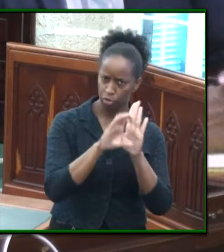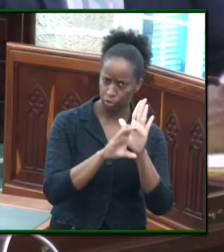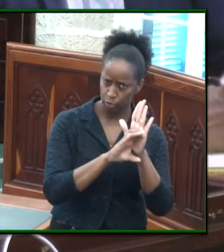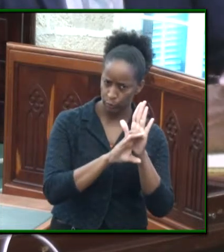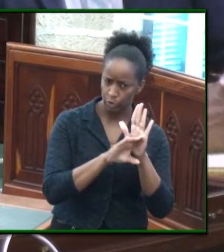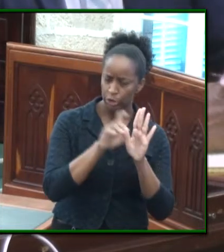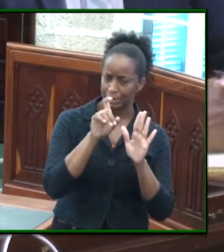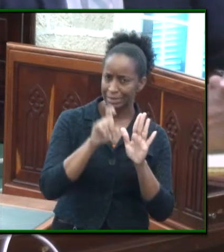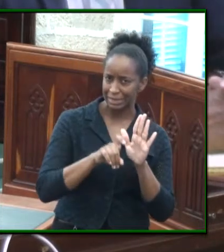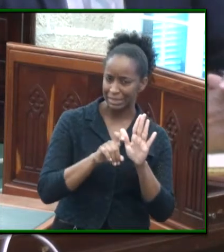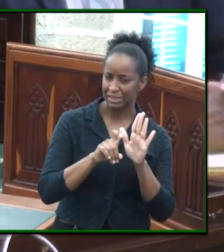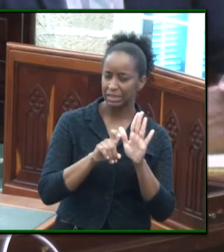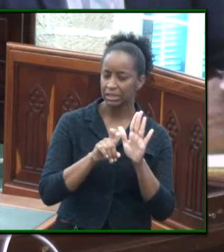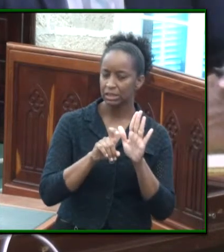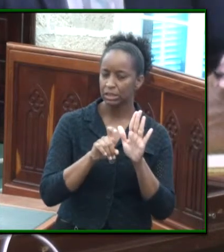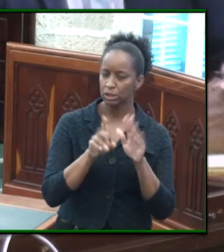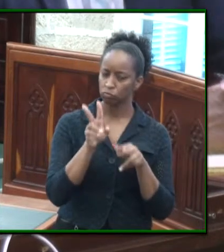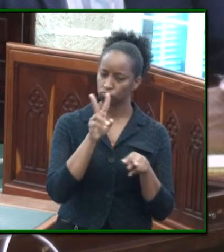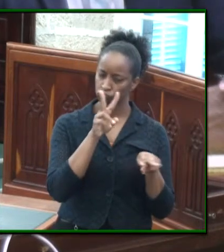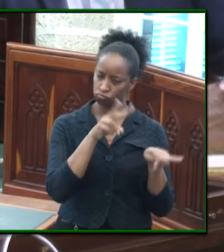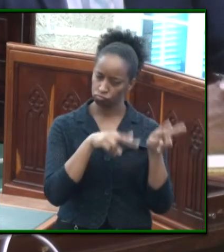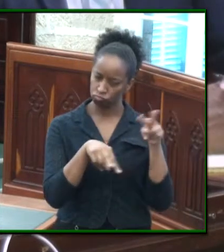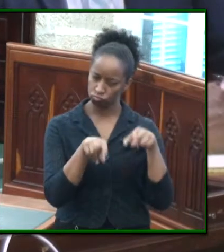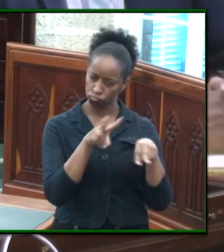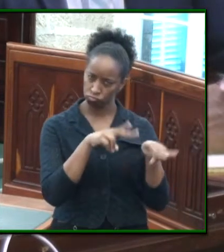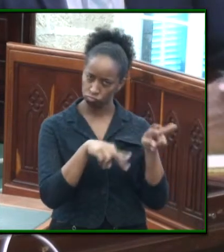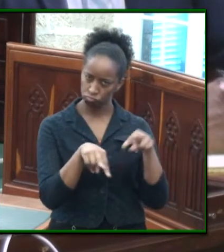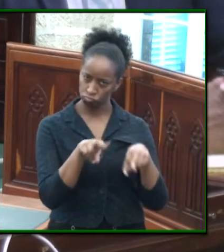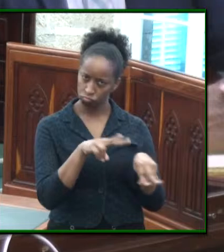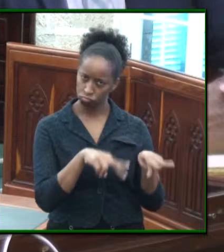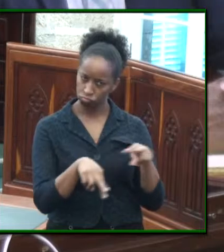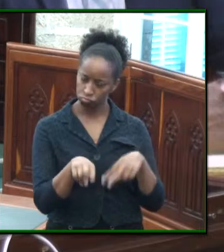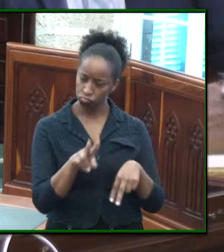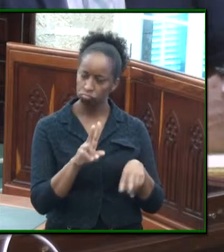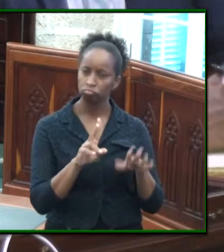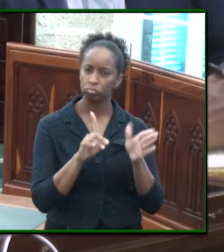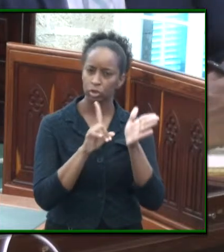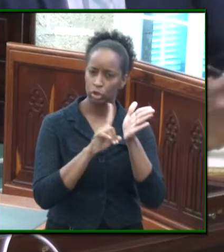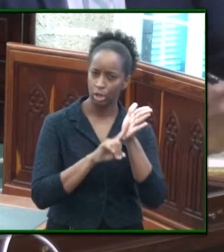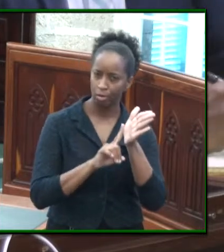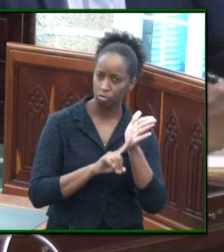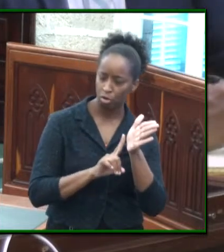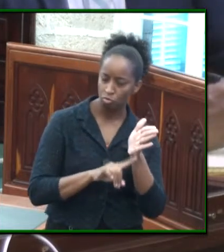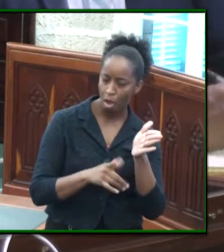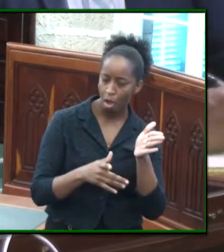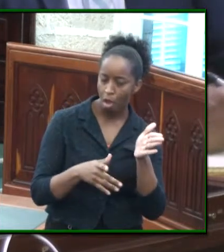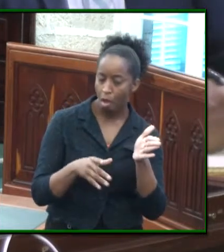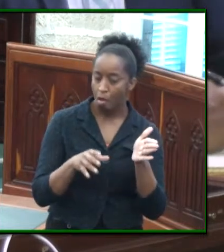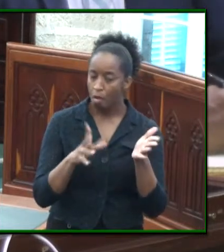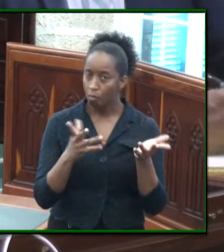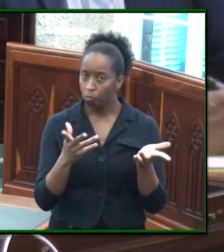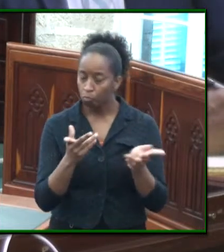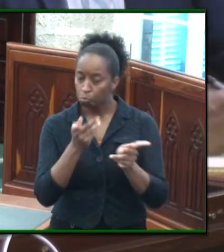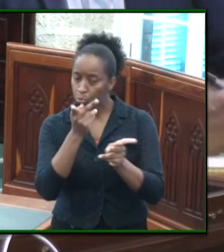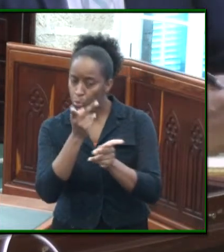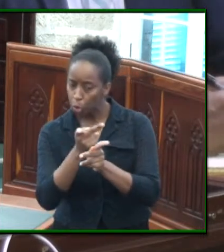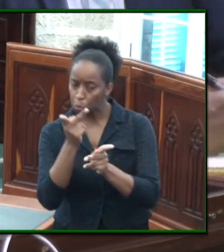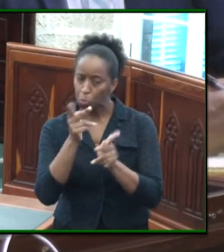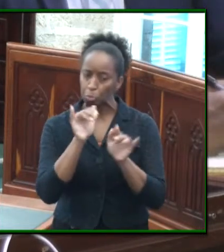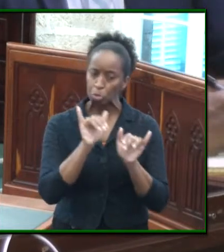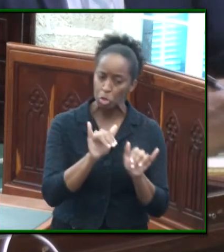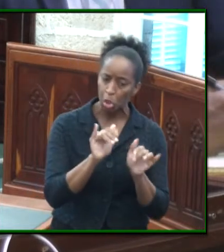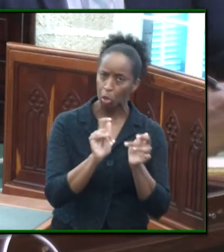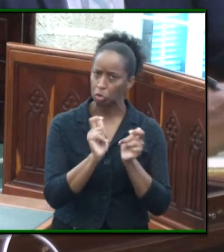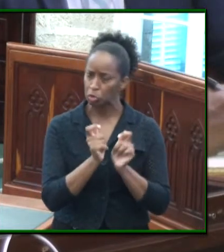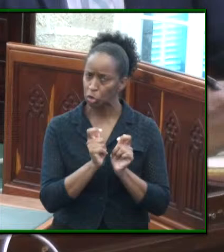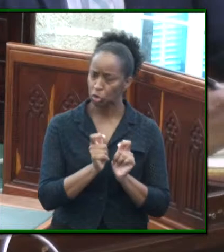whether it had become outmoded or outdated in any way, to see whether there were new norms emerging that we ought to